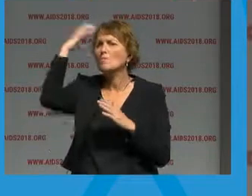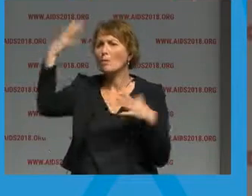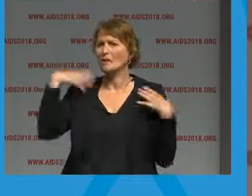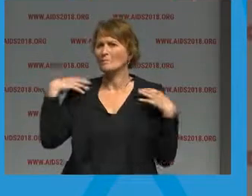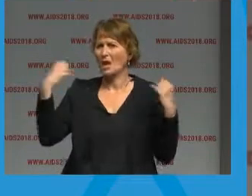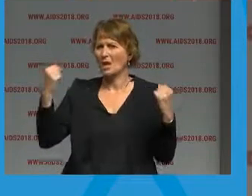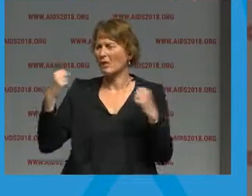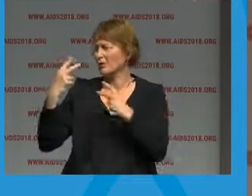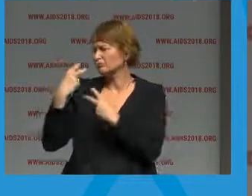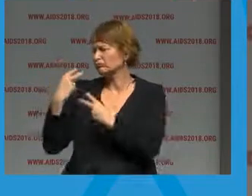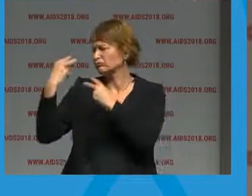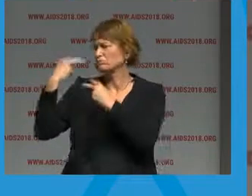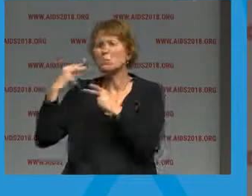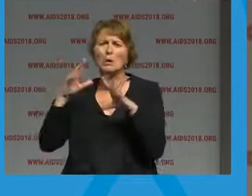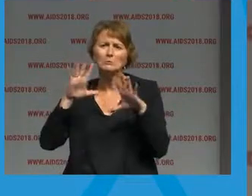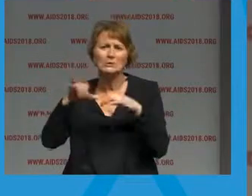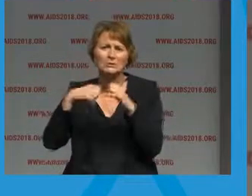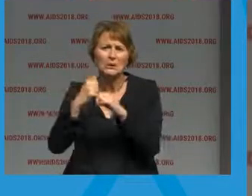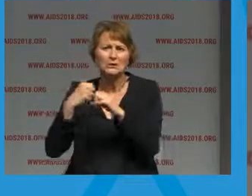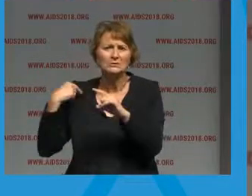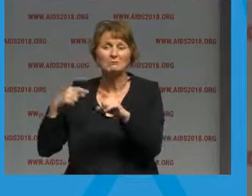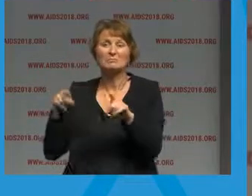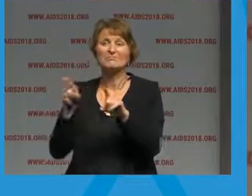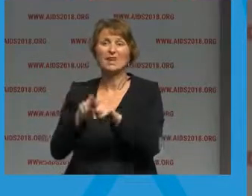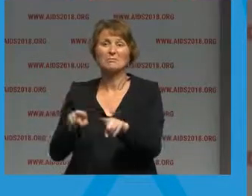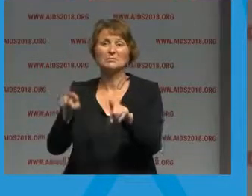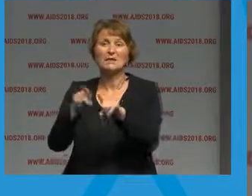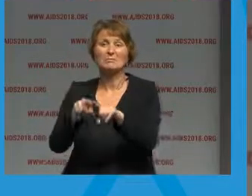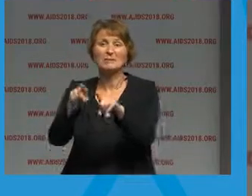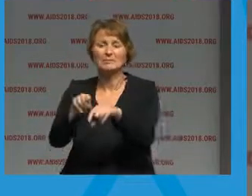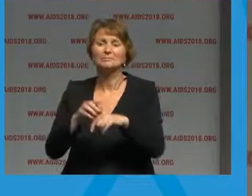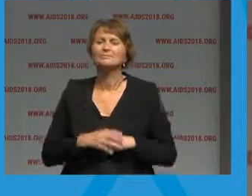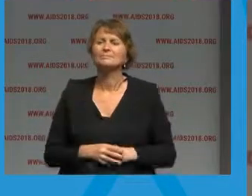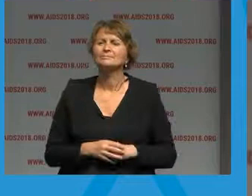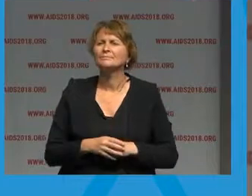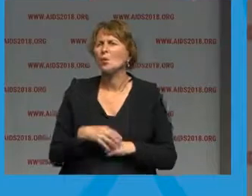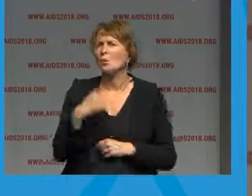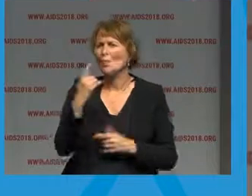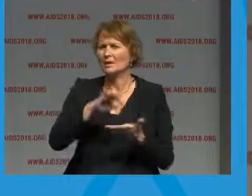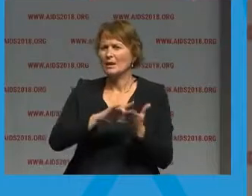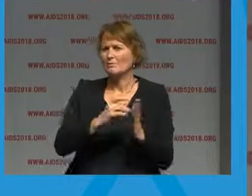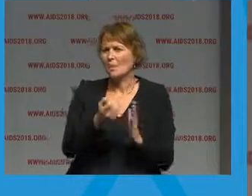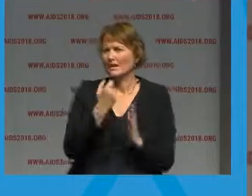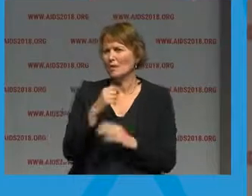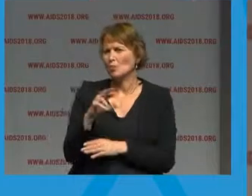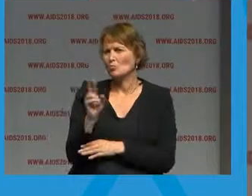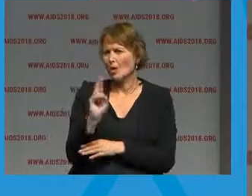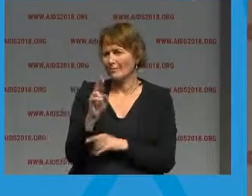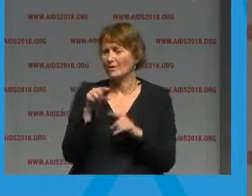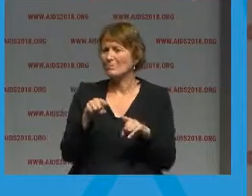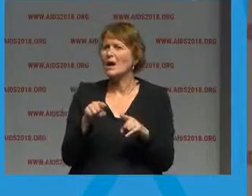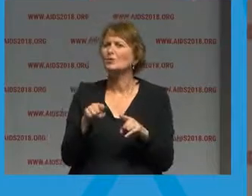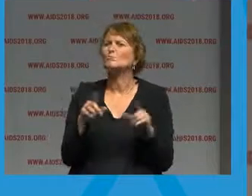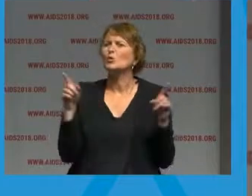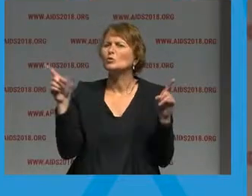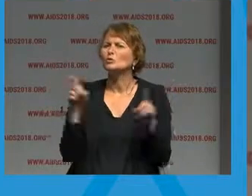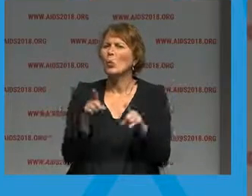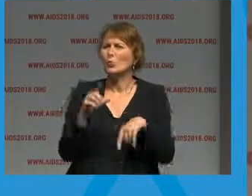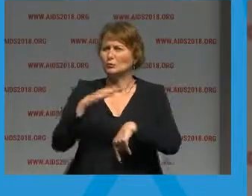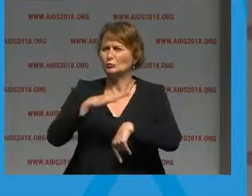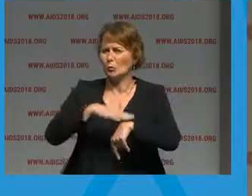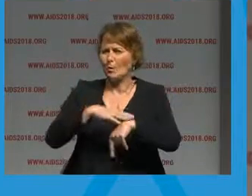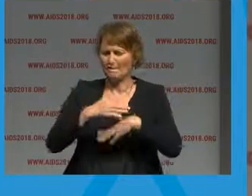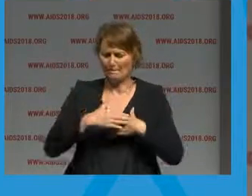story. When rifampin, which made short-course chemotherapy for tuberculosis possible, when